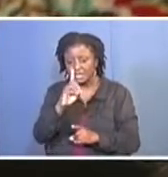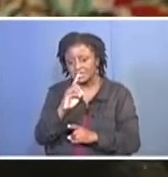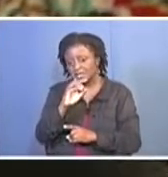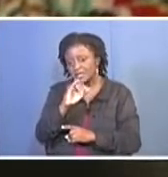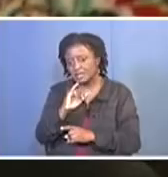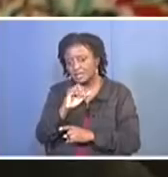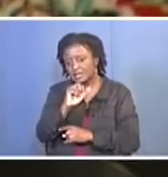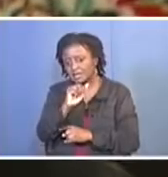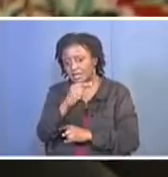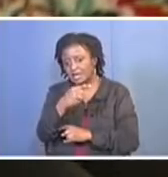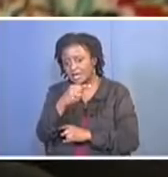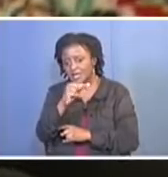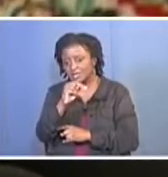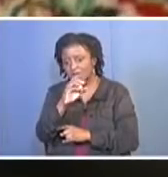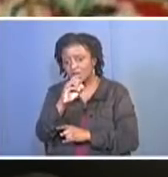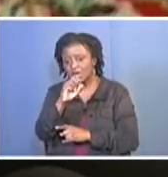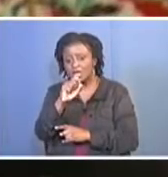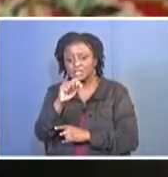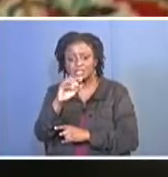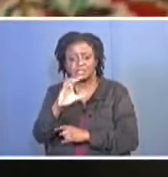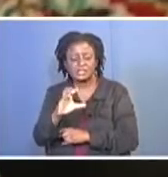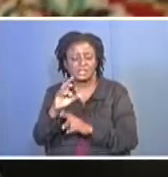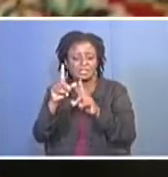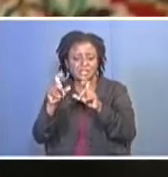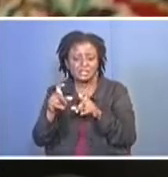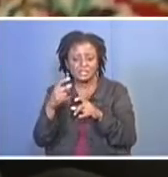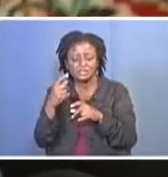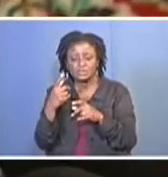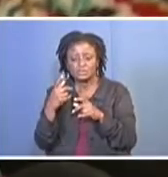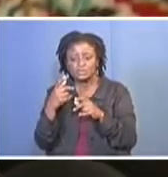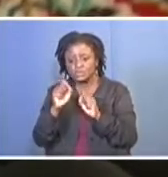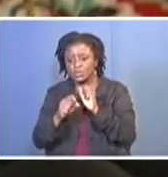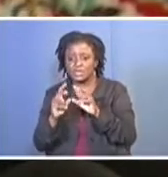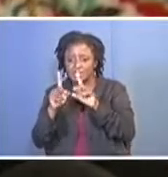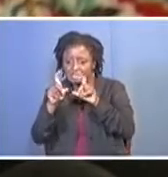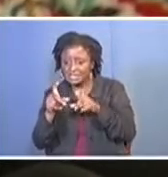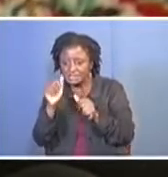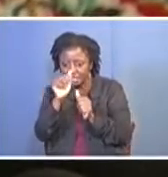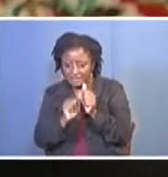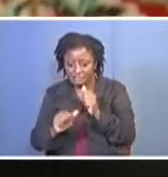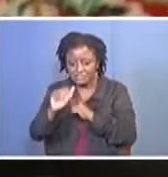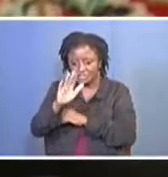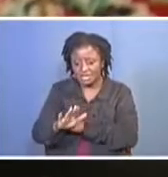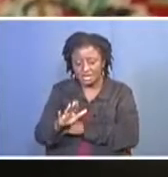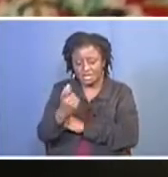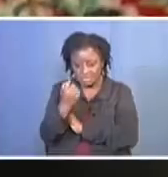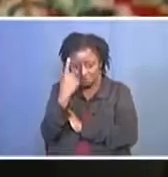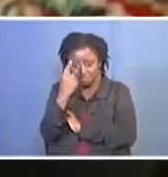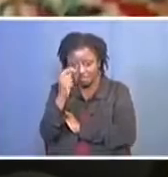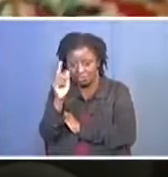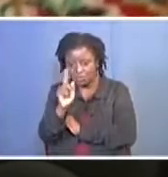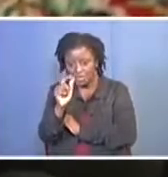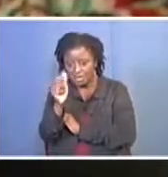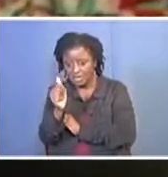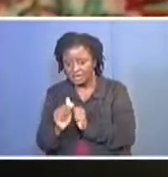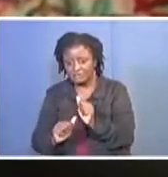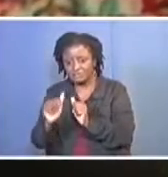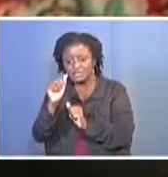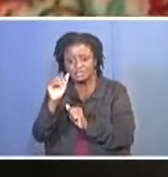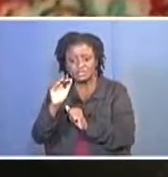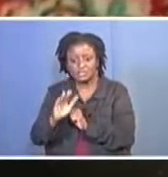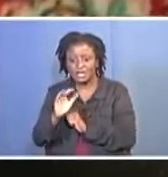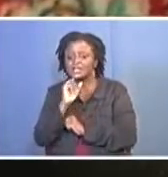We're sending out an RFP on that so that we can test every child, understand where every child is positioned